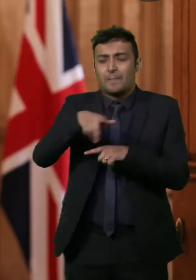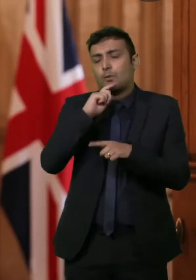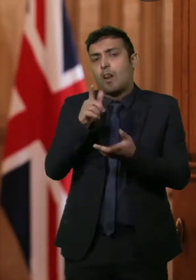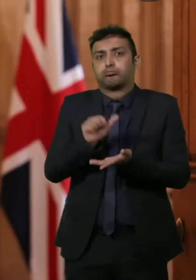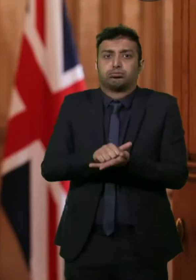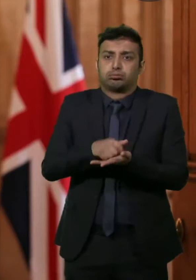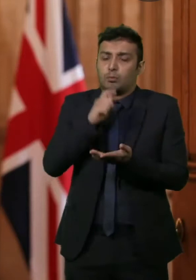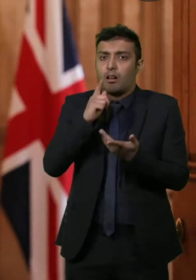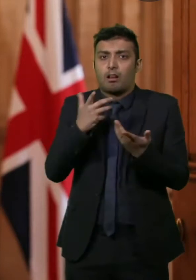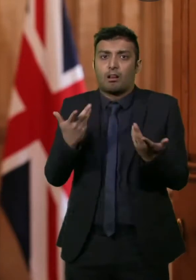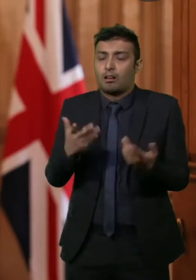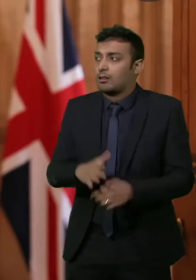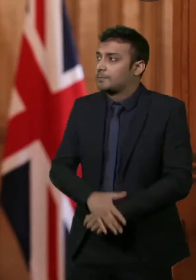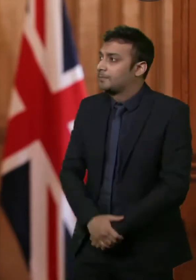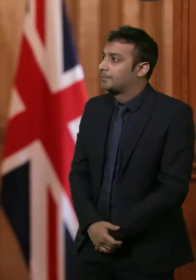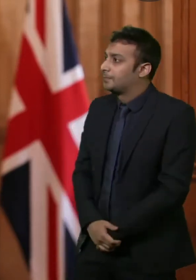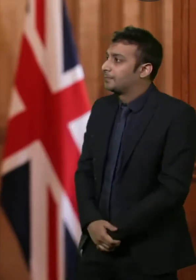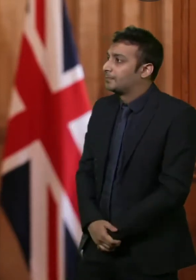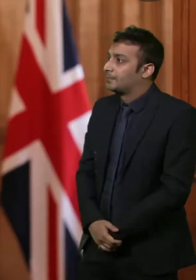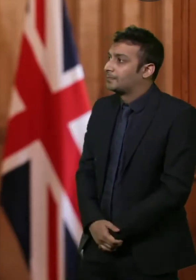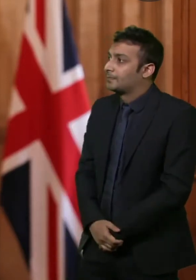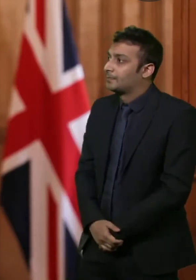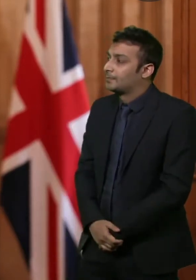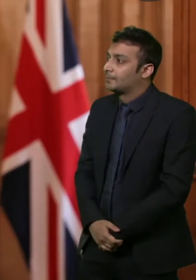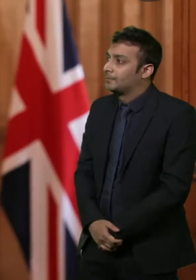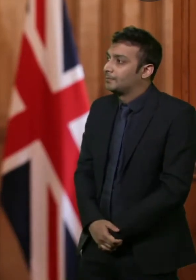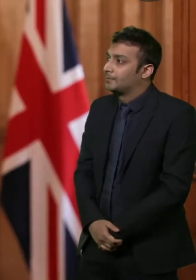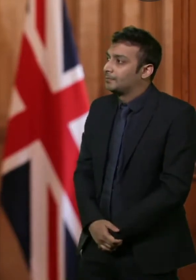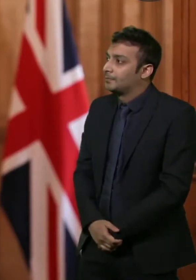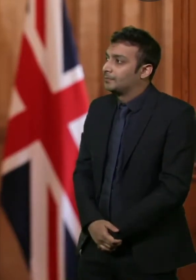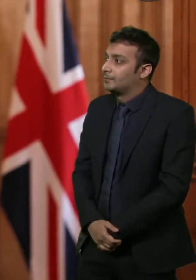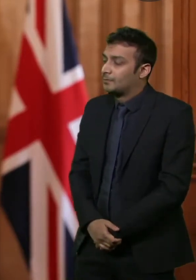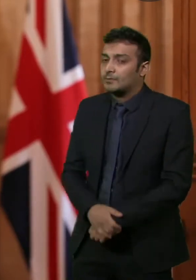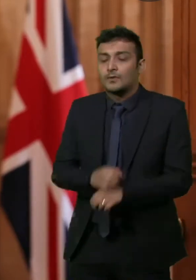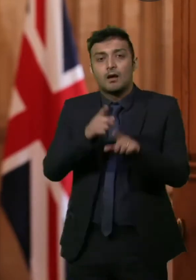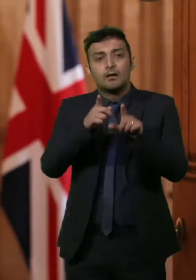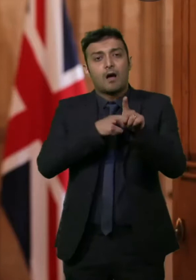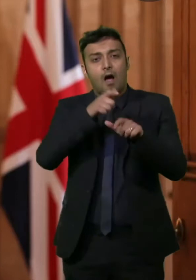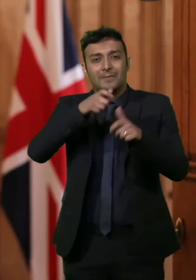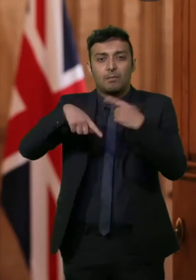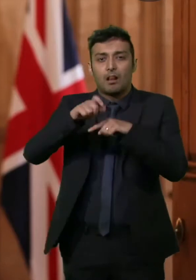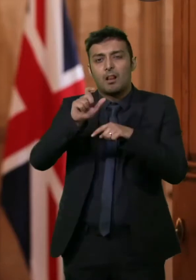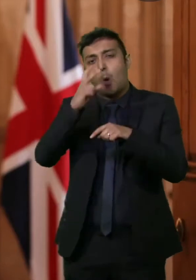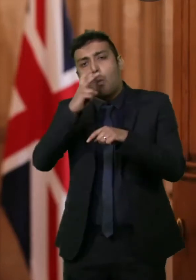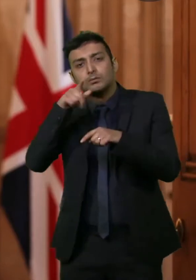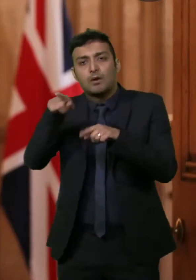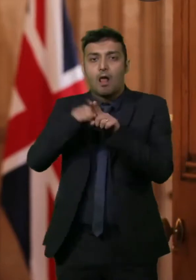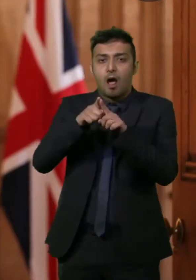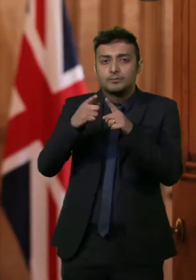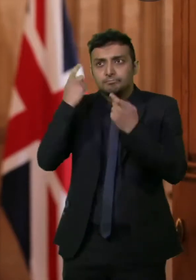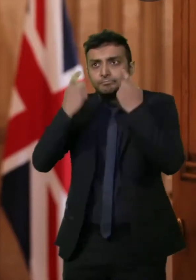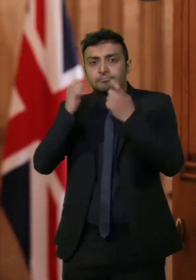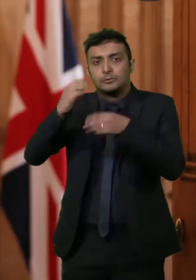those young people who are thinking about jobs, who are thinking about their futures, clearly we want to give you